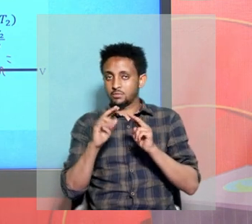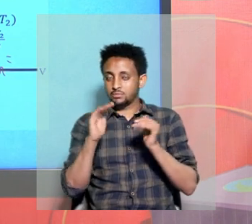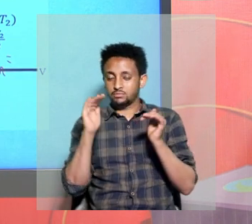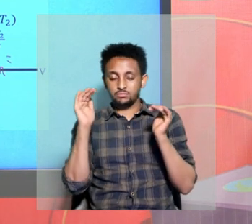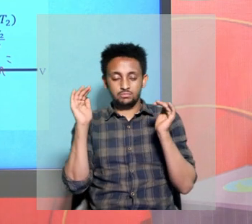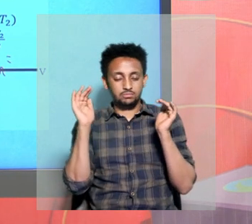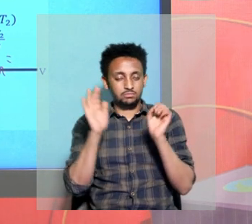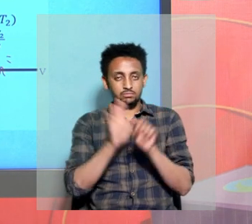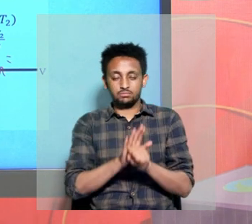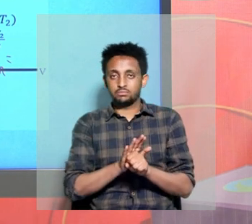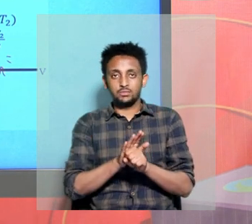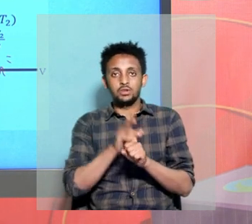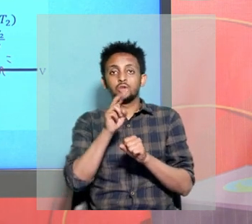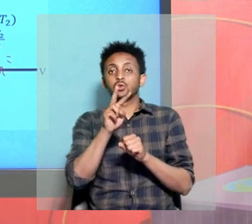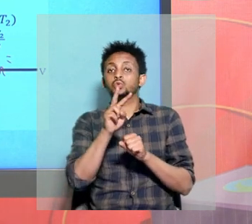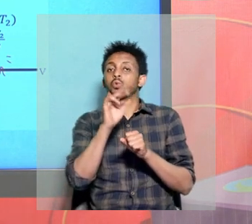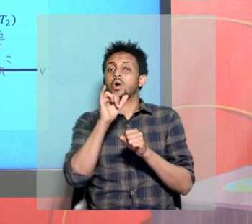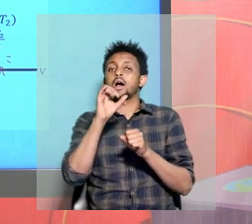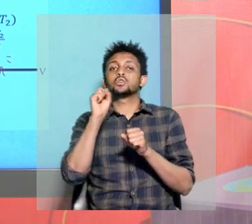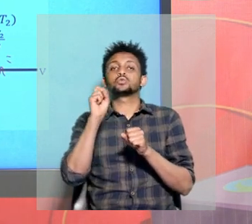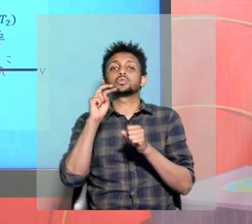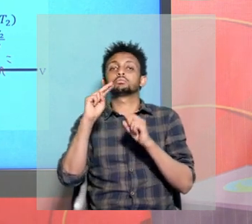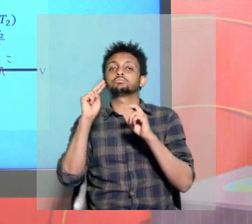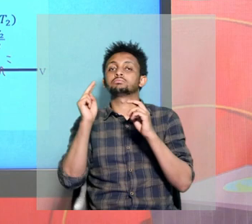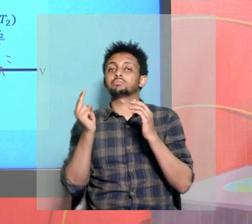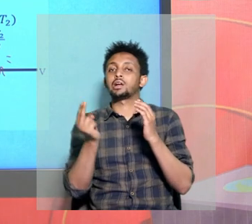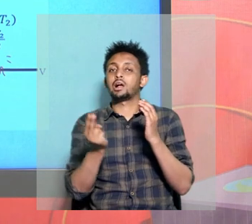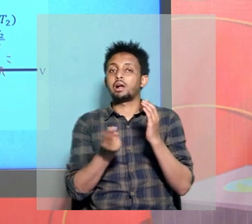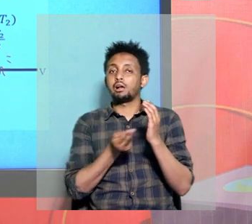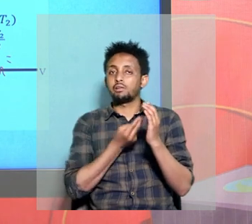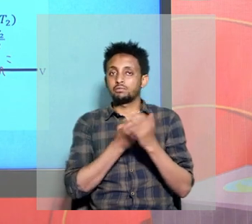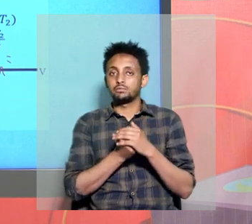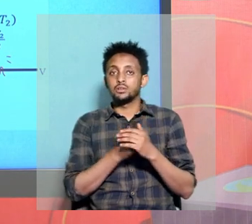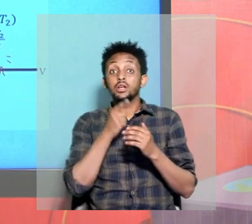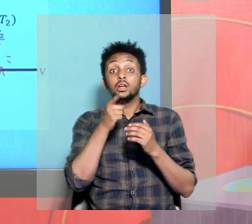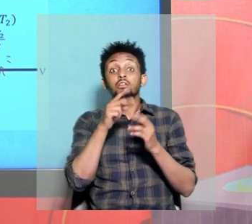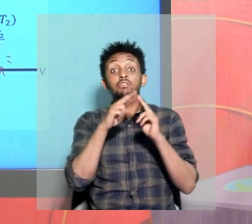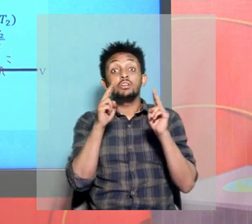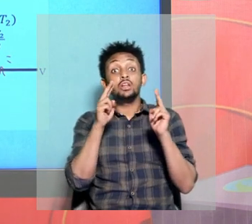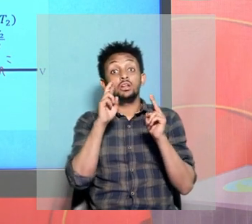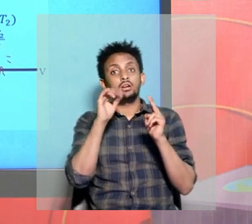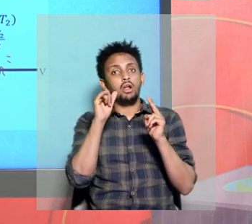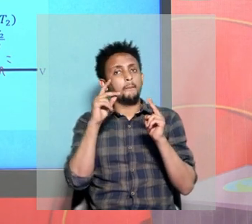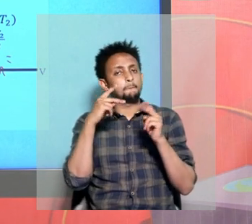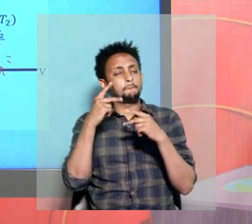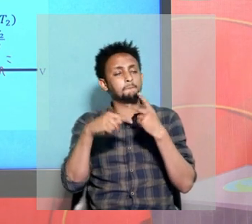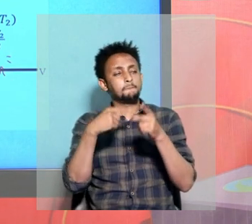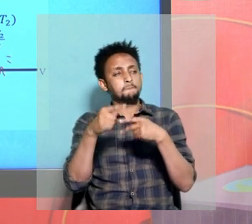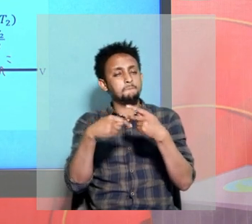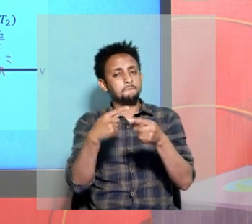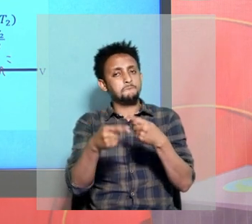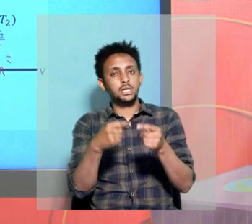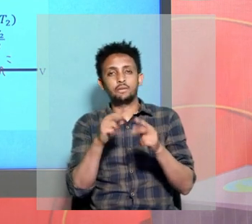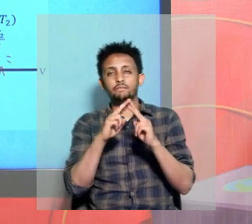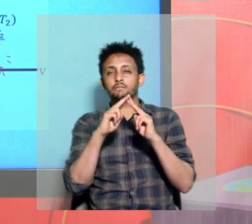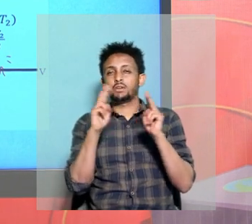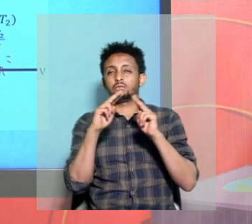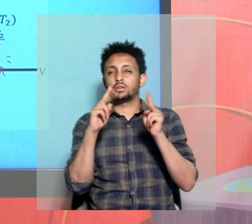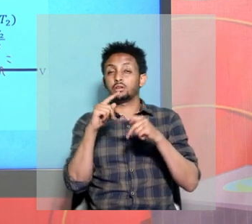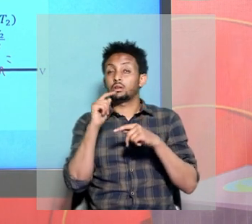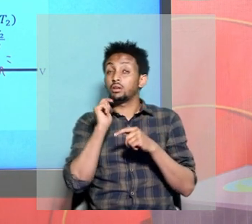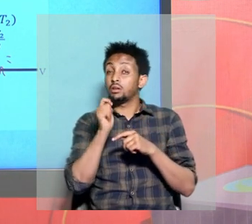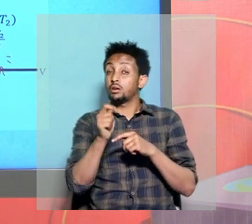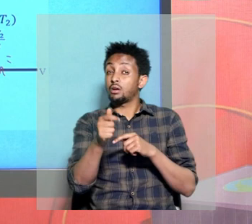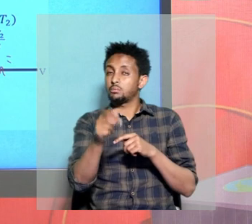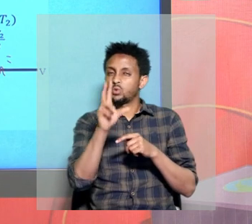it's a curve which is found between two isothermal curves. And it's a very rapid process. Since it's very rapid, it has